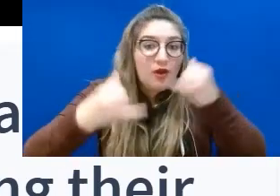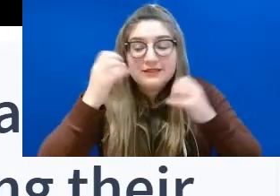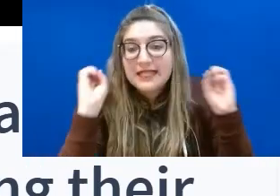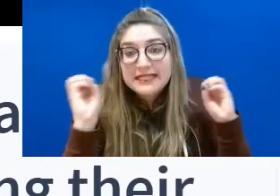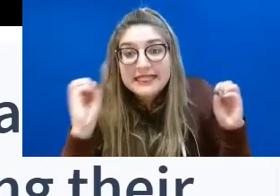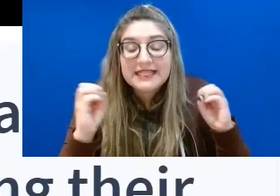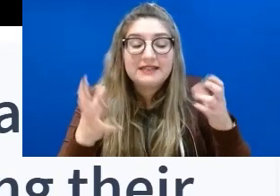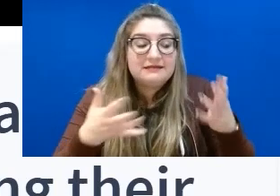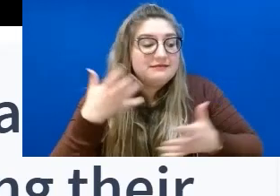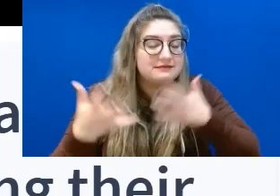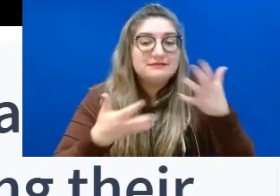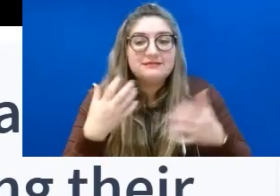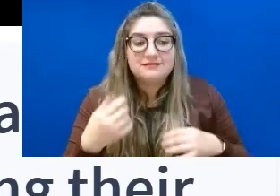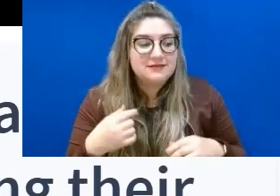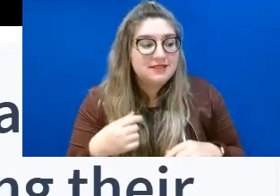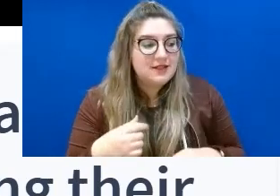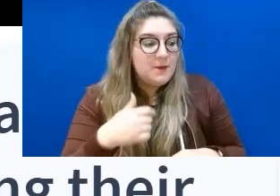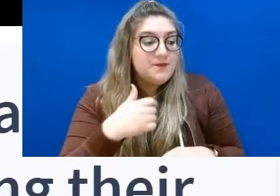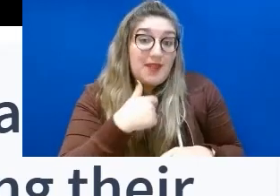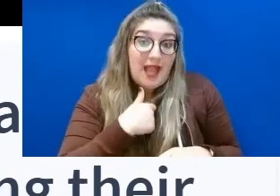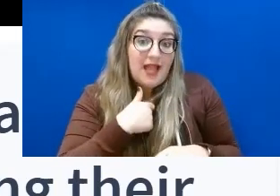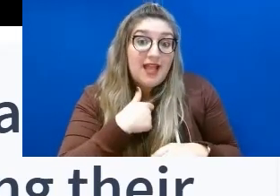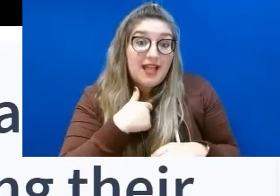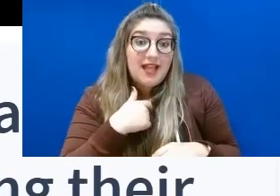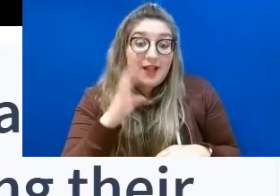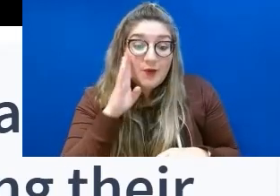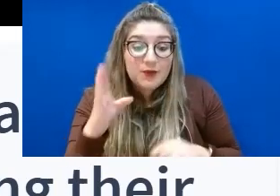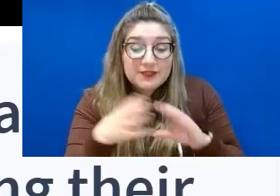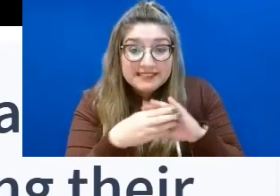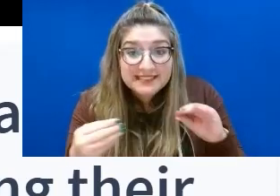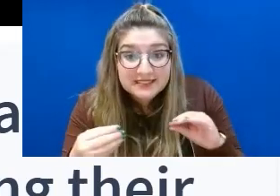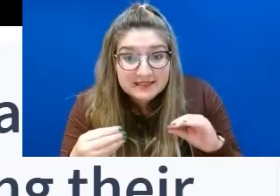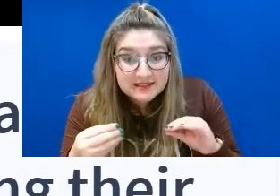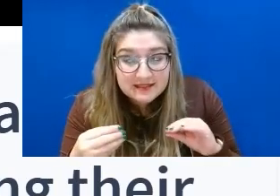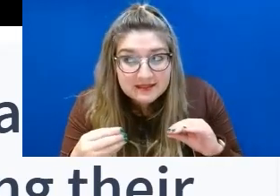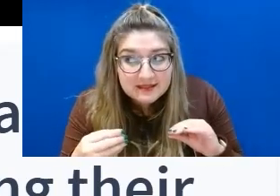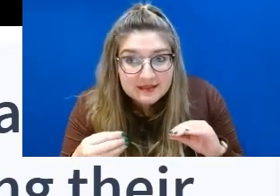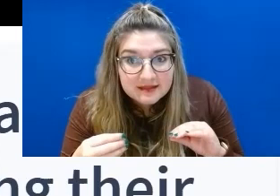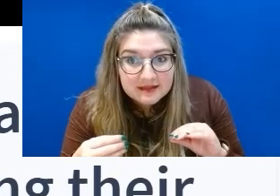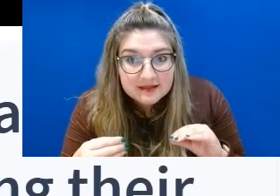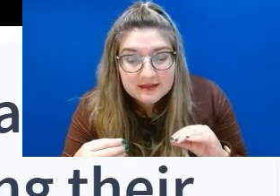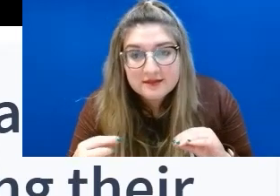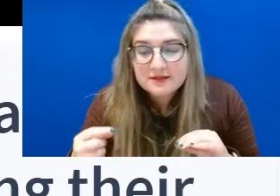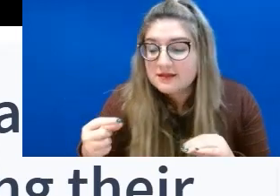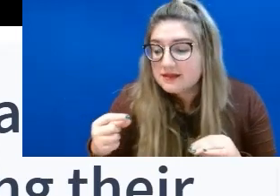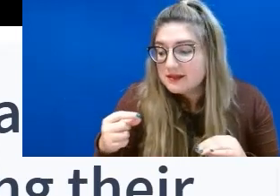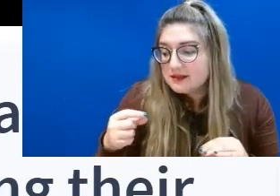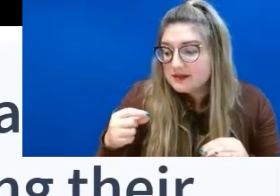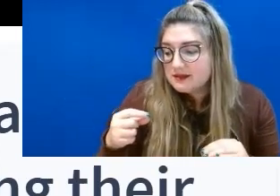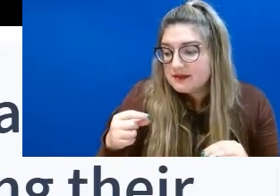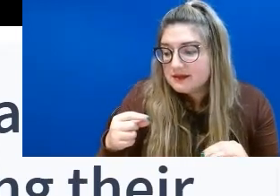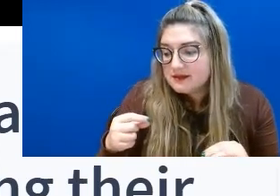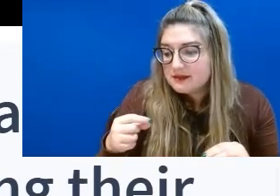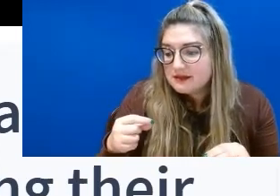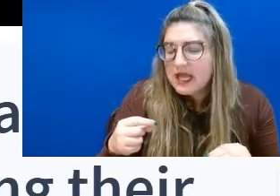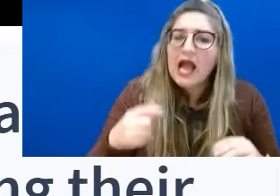Absolutely. I would say that if anyone else wants to add anything, go ahead. I wrote the work school